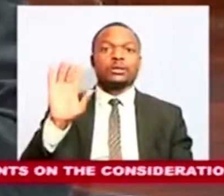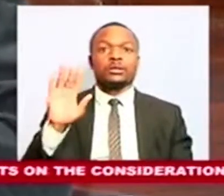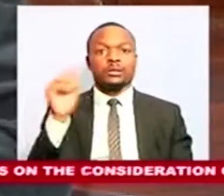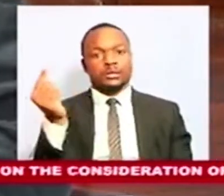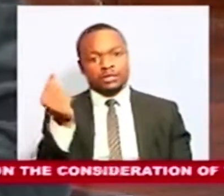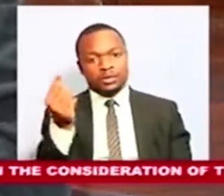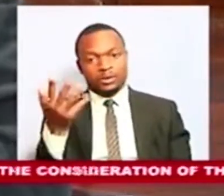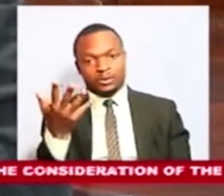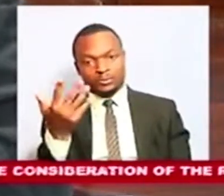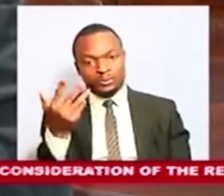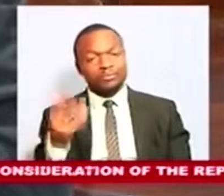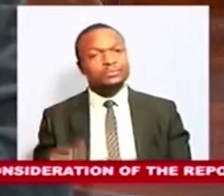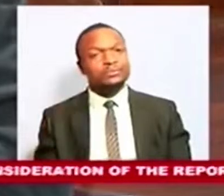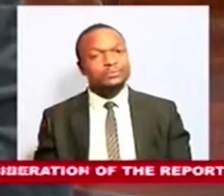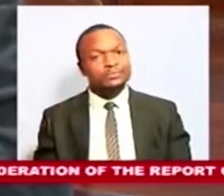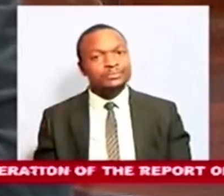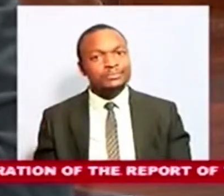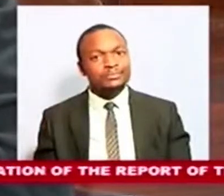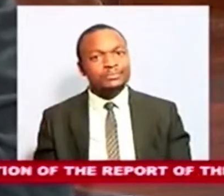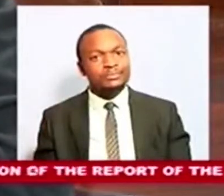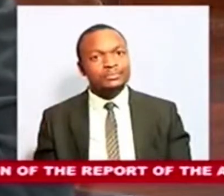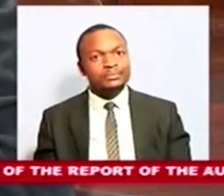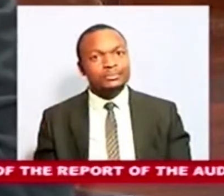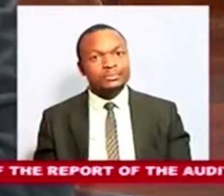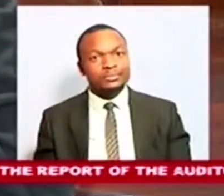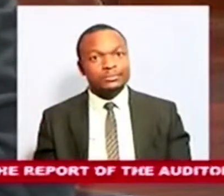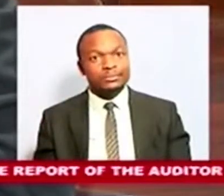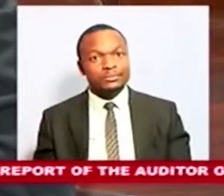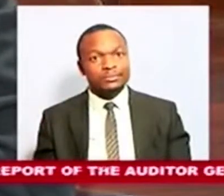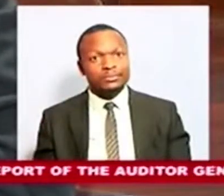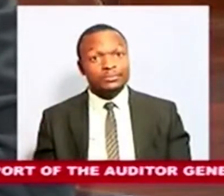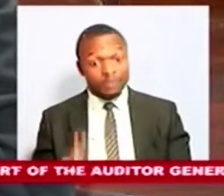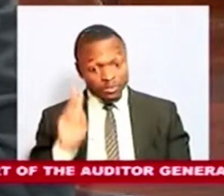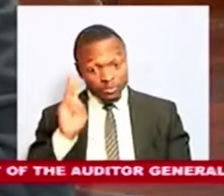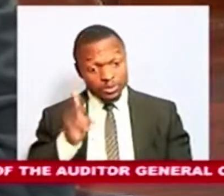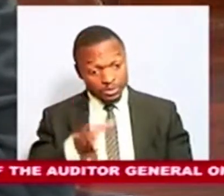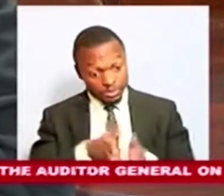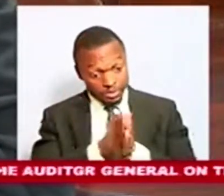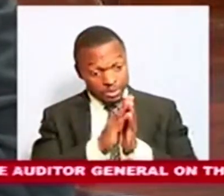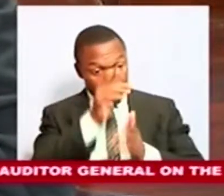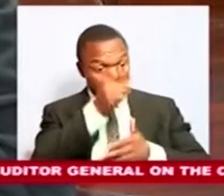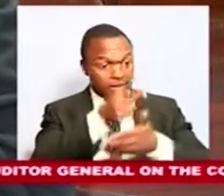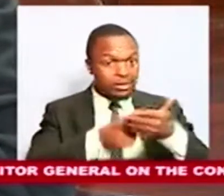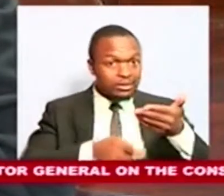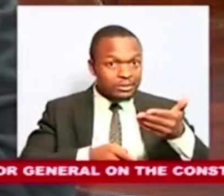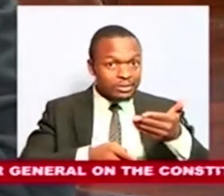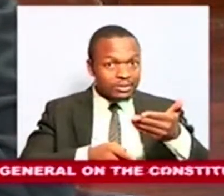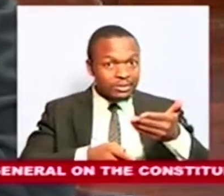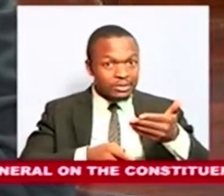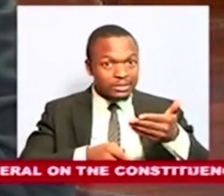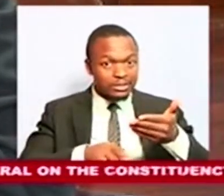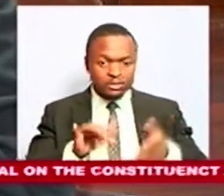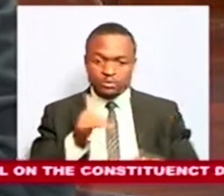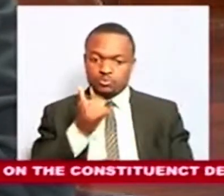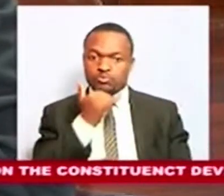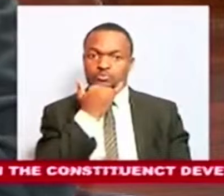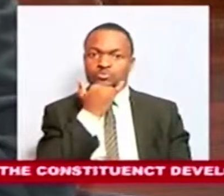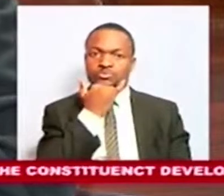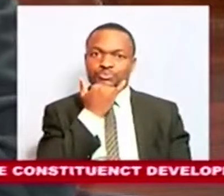only 15, we inquire, what is missing